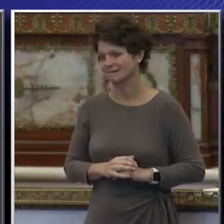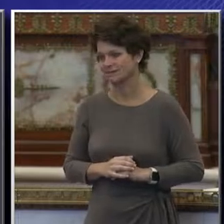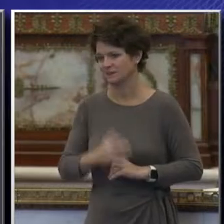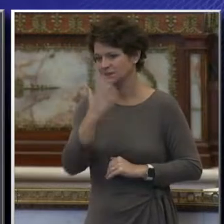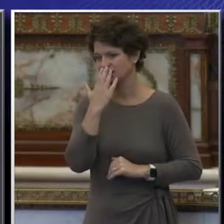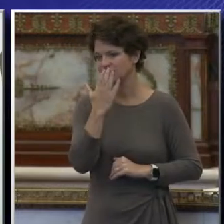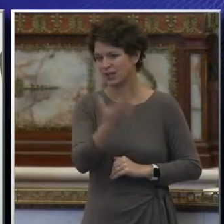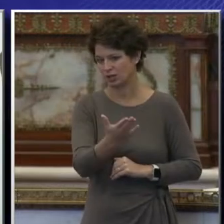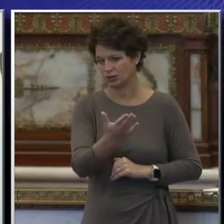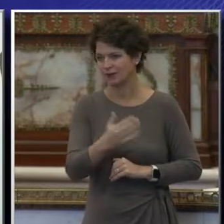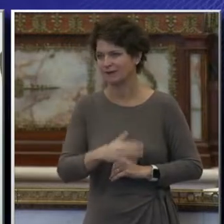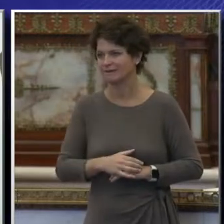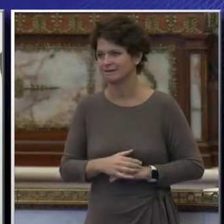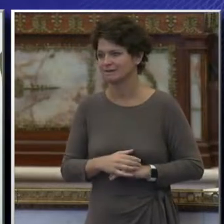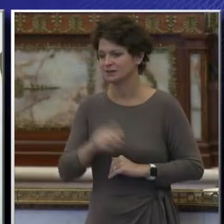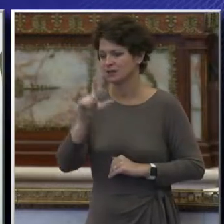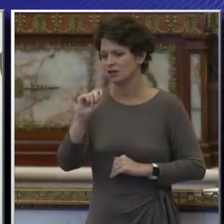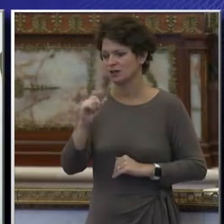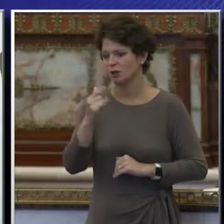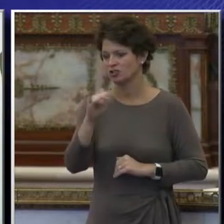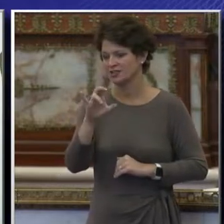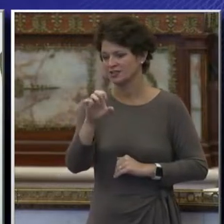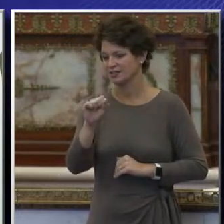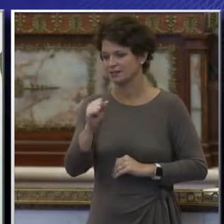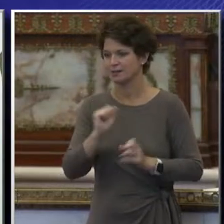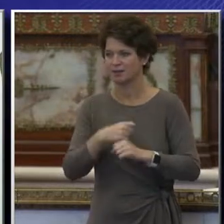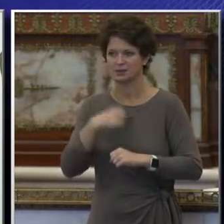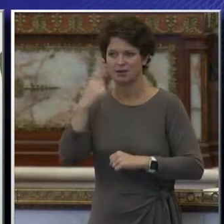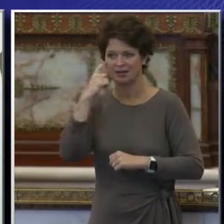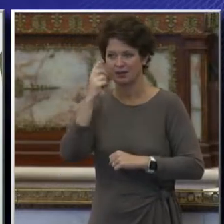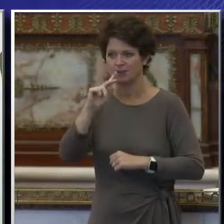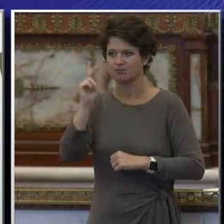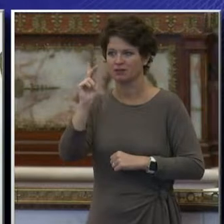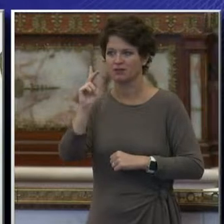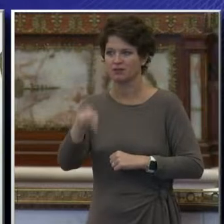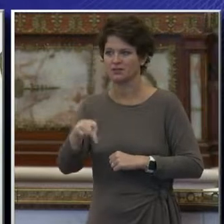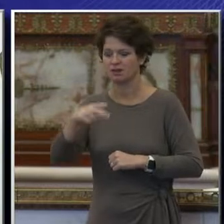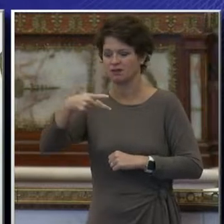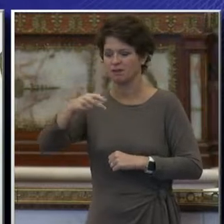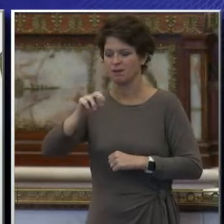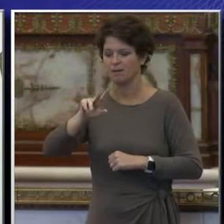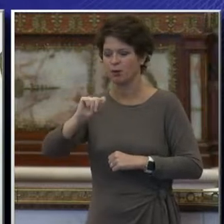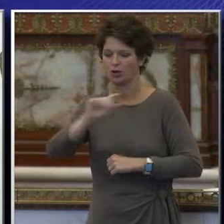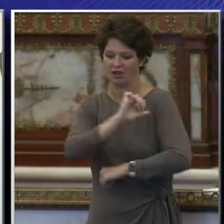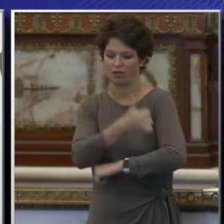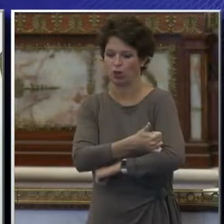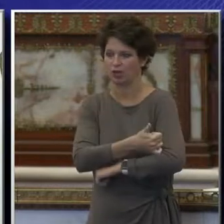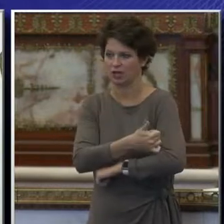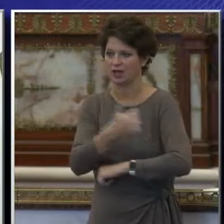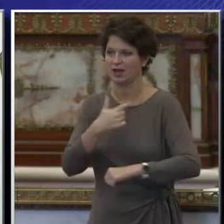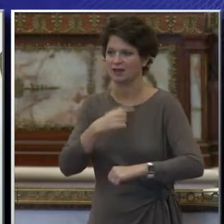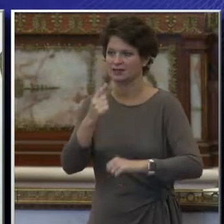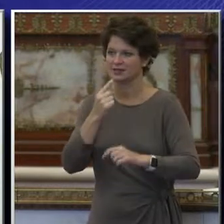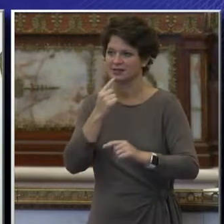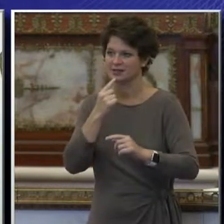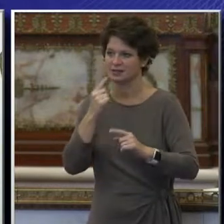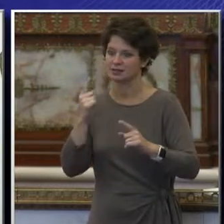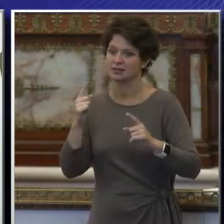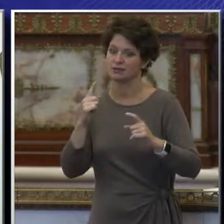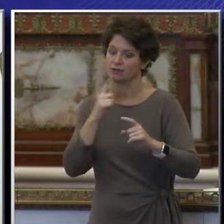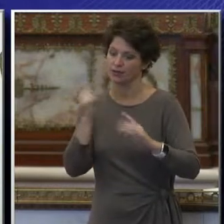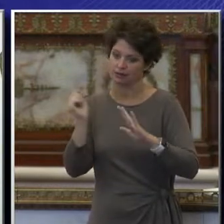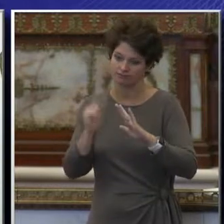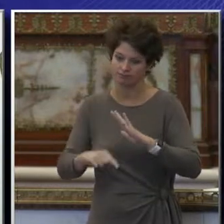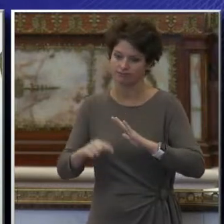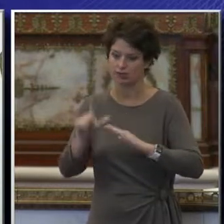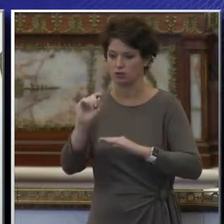Thank you. And when you say logistics, it makes me think of the Philadelphia Regional Port Authority, which has a very significant logistics operation. So I